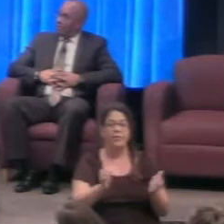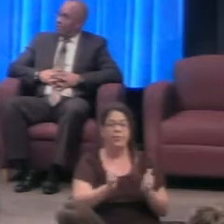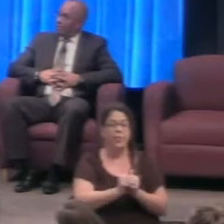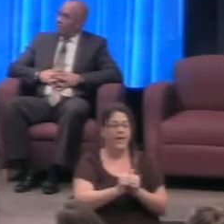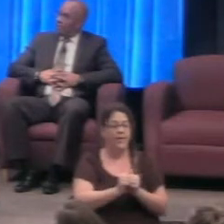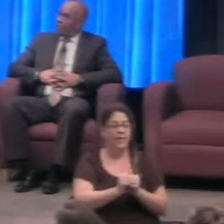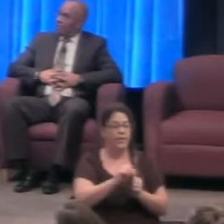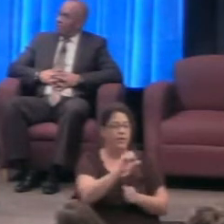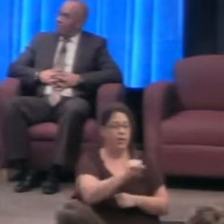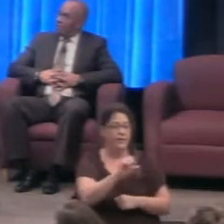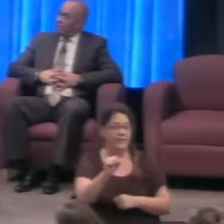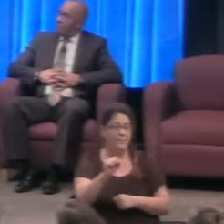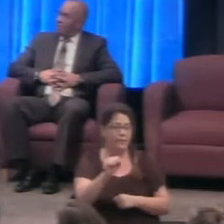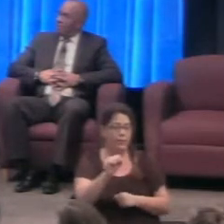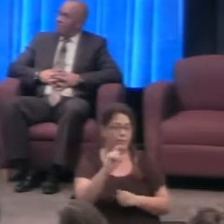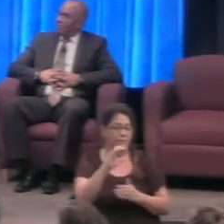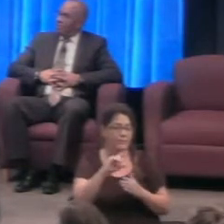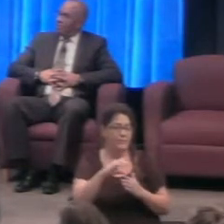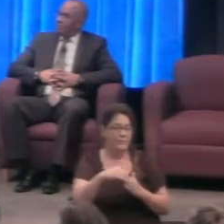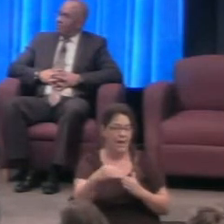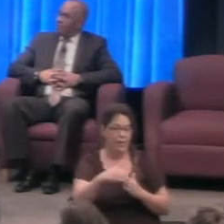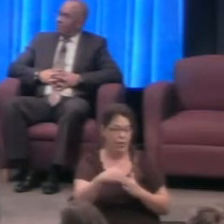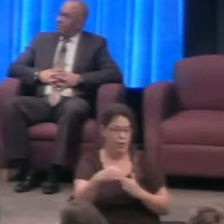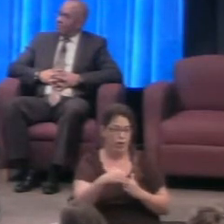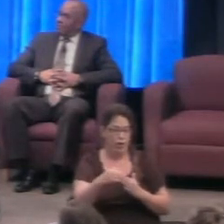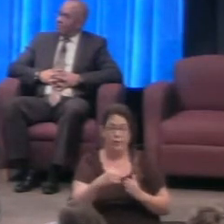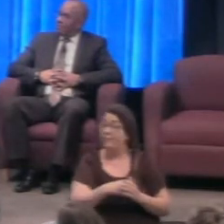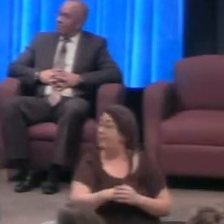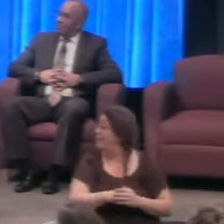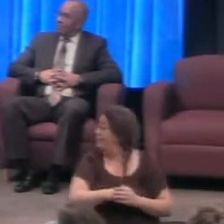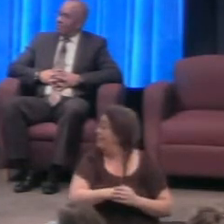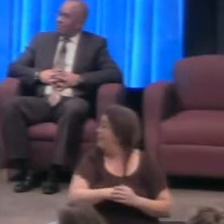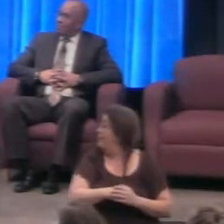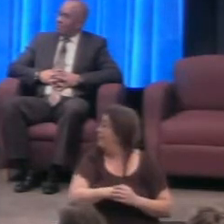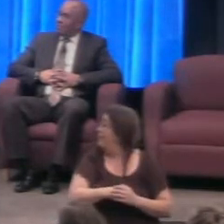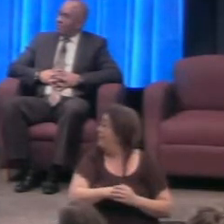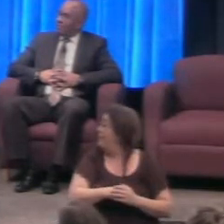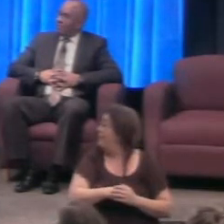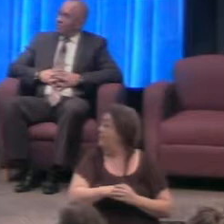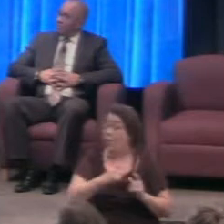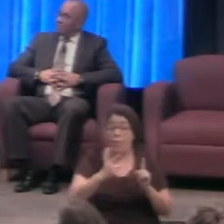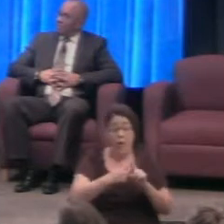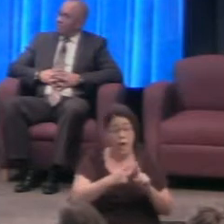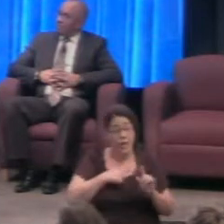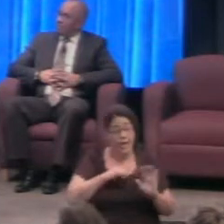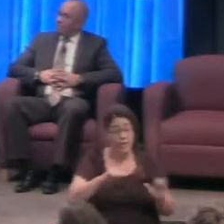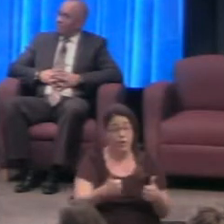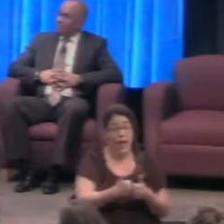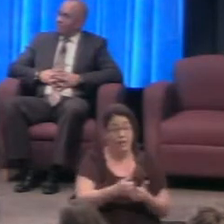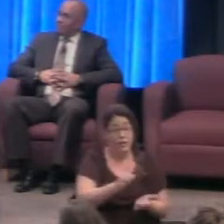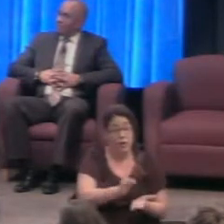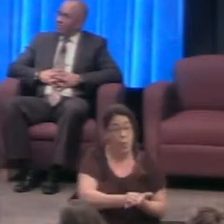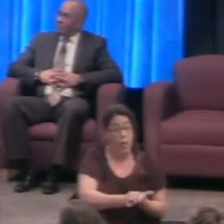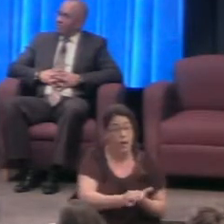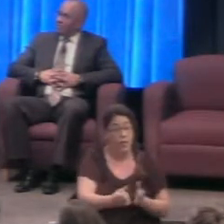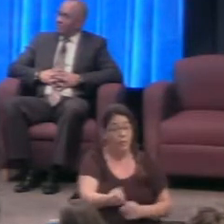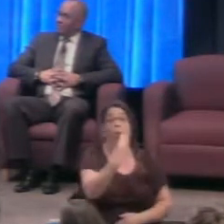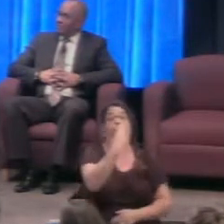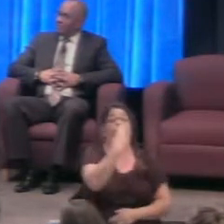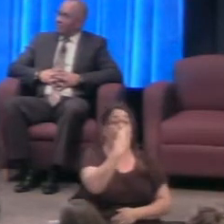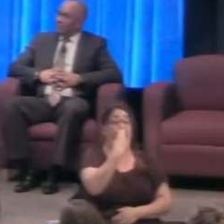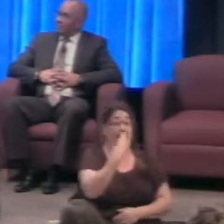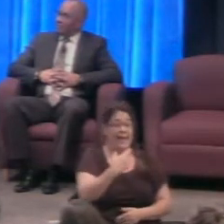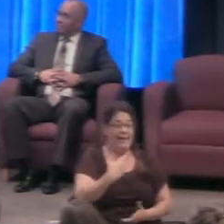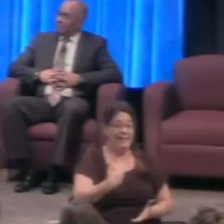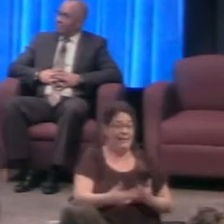sterling silver dollar. Oh my goodness. That was when they have a challenge coin basically thrown at you, even